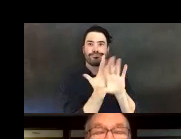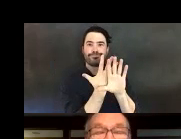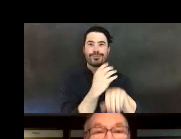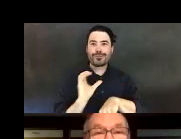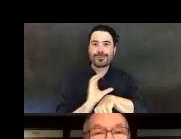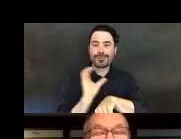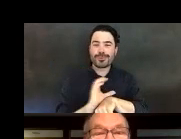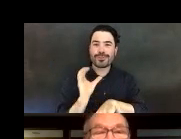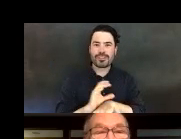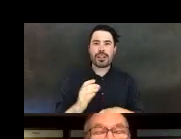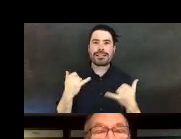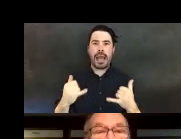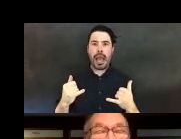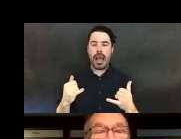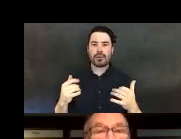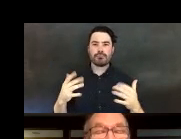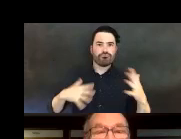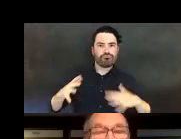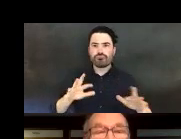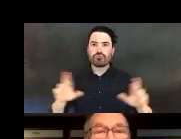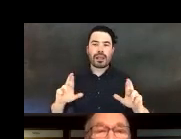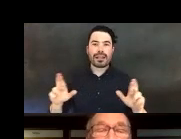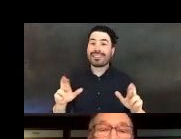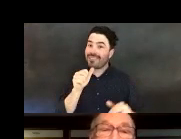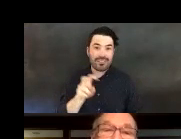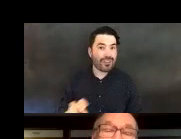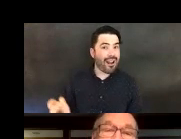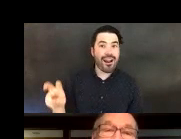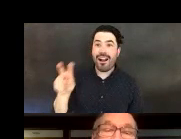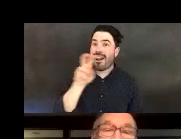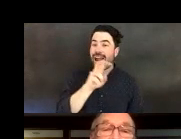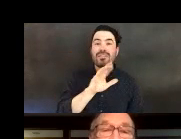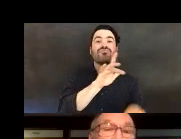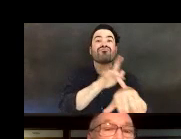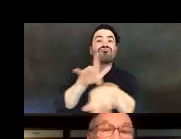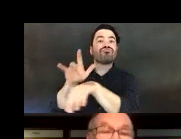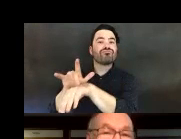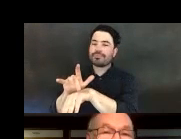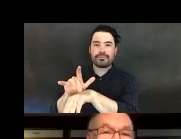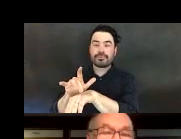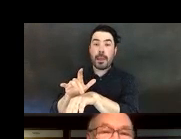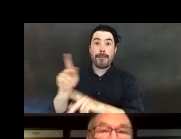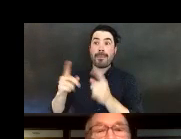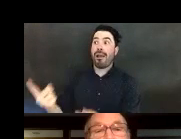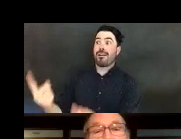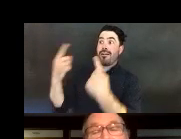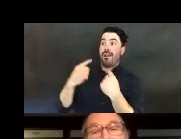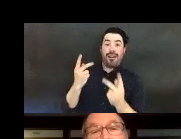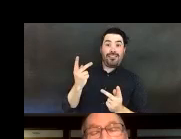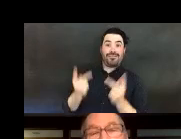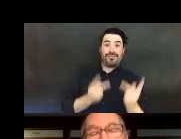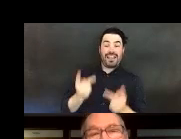going to be traveling to other institutions to interview, nor are we having any visiting rotations, either bringing